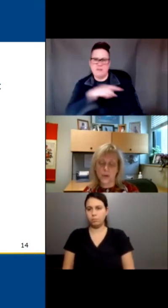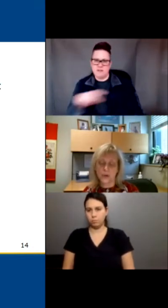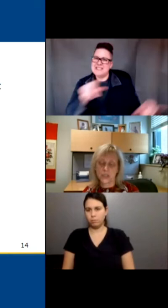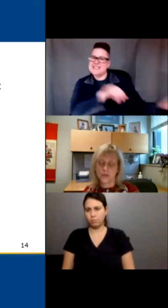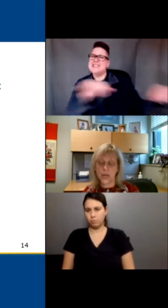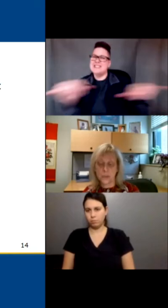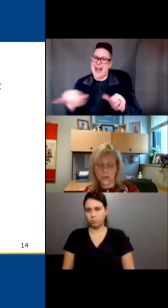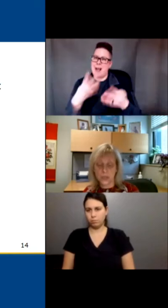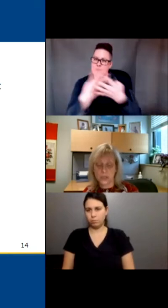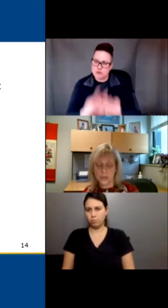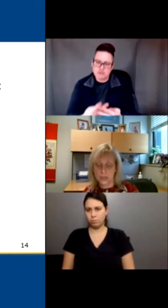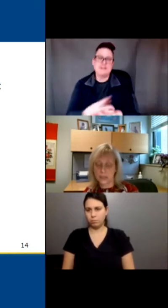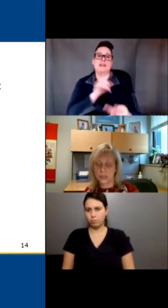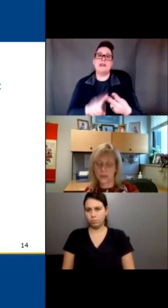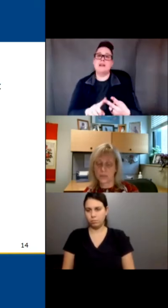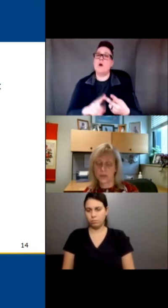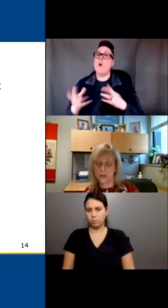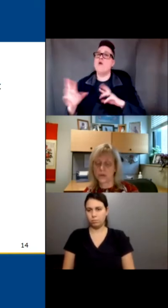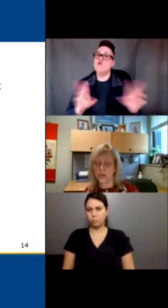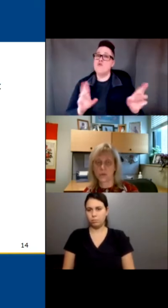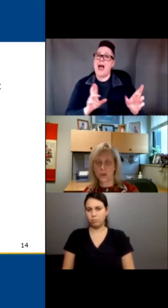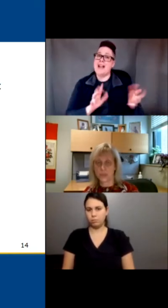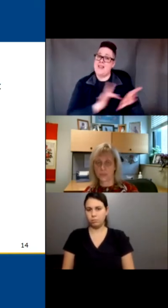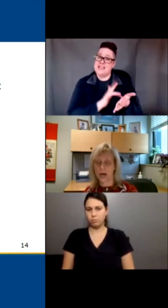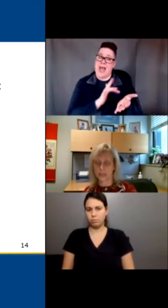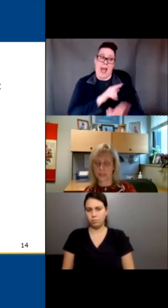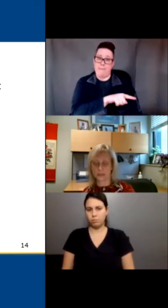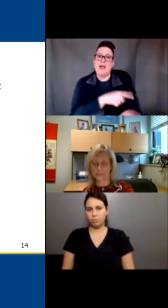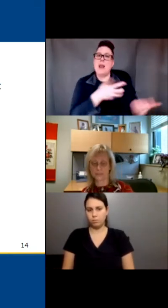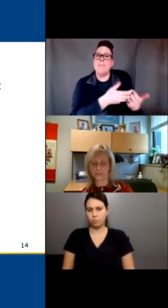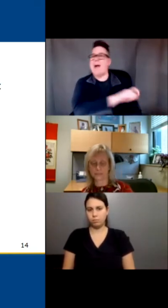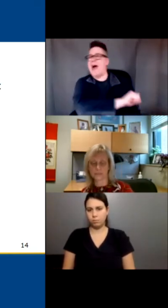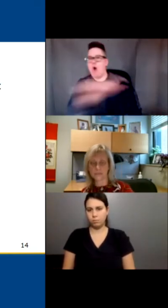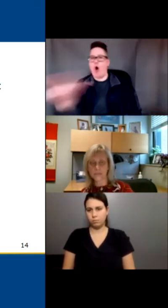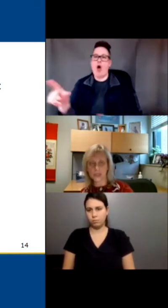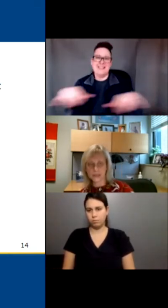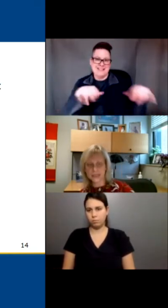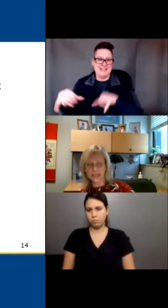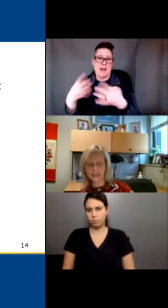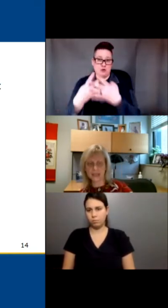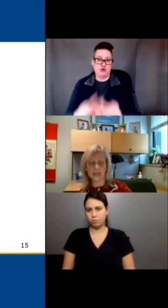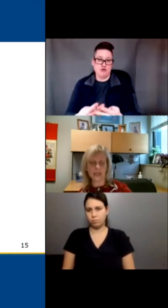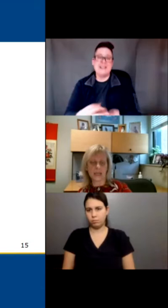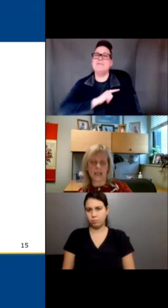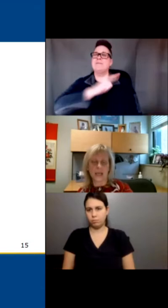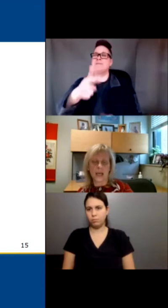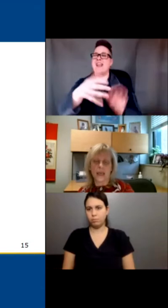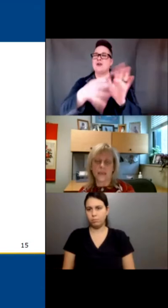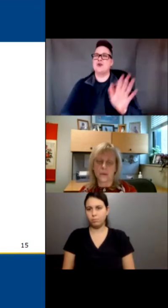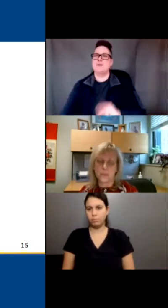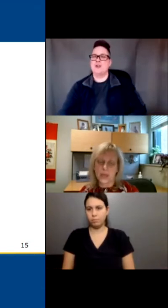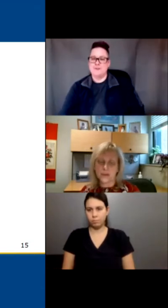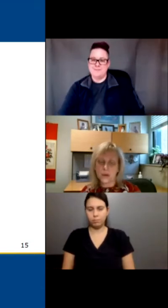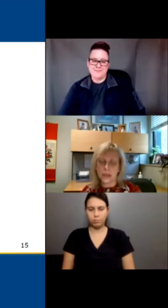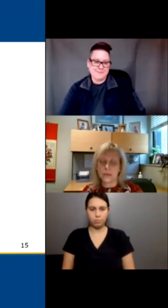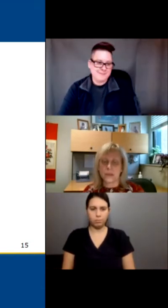was in preparation for tablet screening to be consistent with other URMC practices. Next slide.